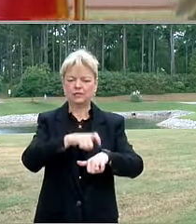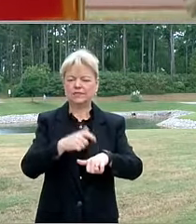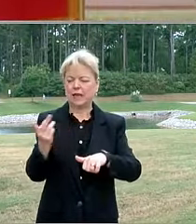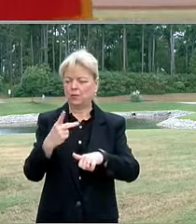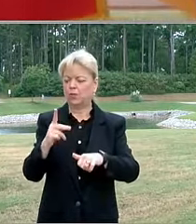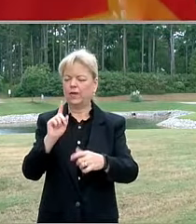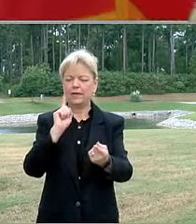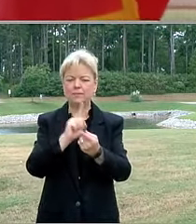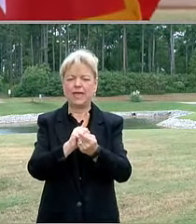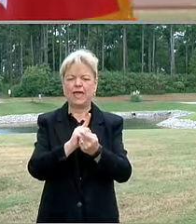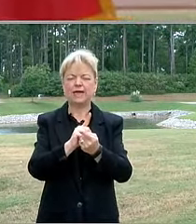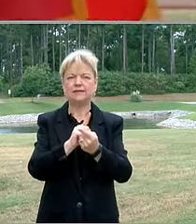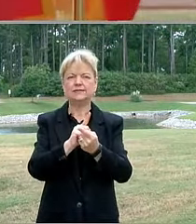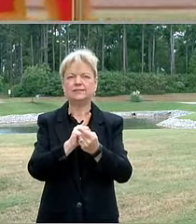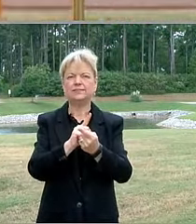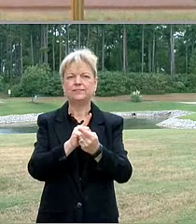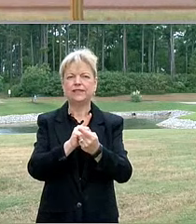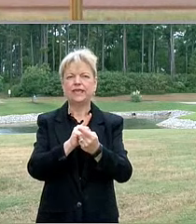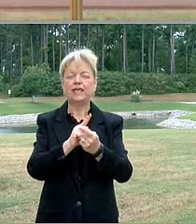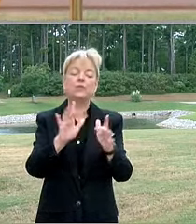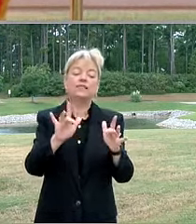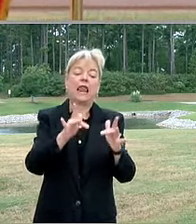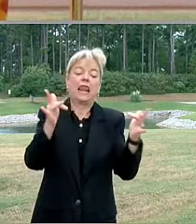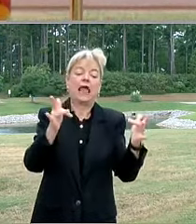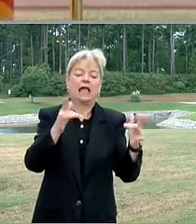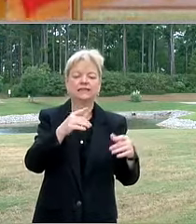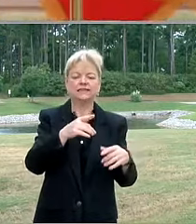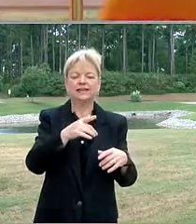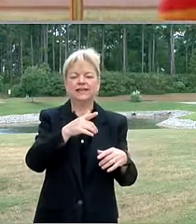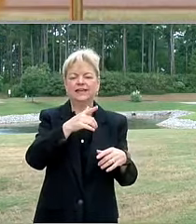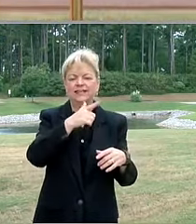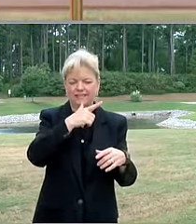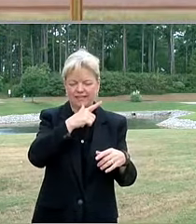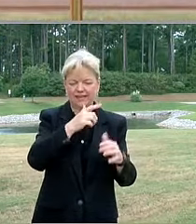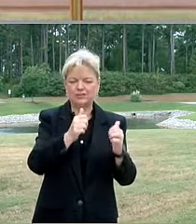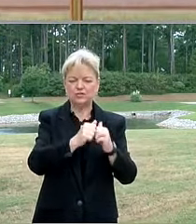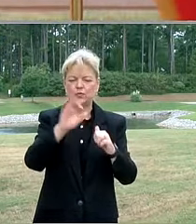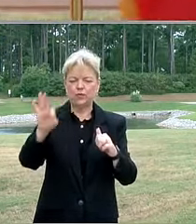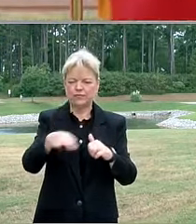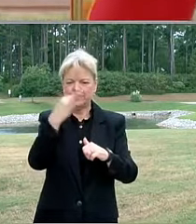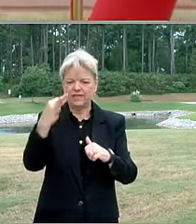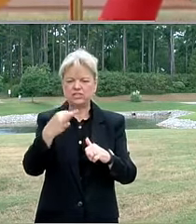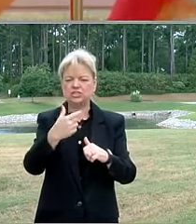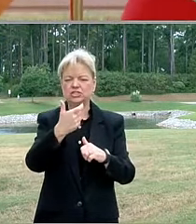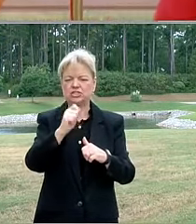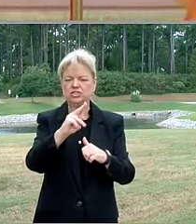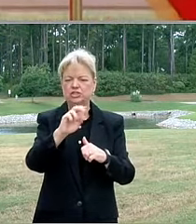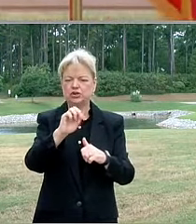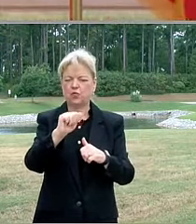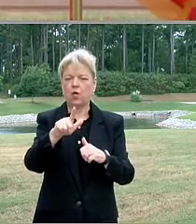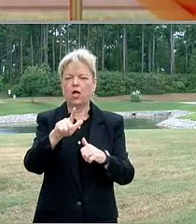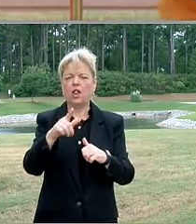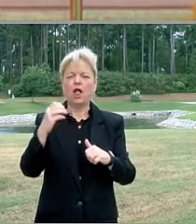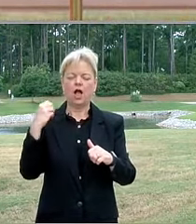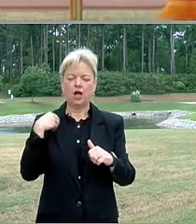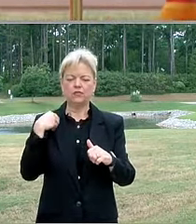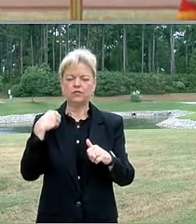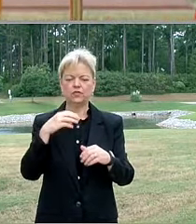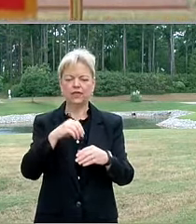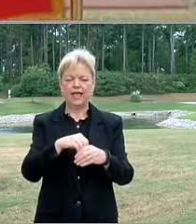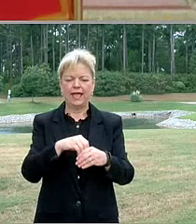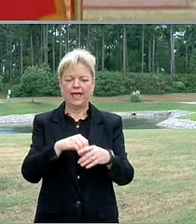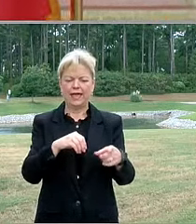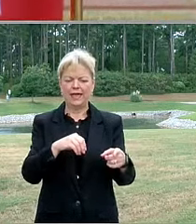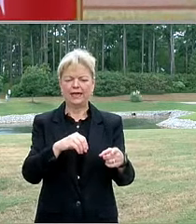we met over a light lunch with French general officers in a little French